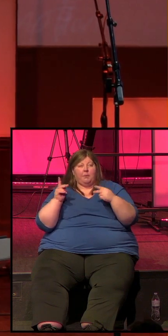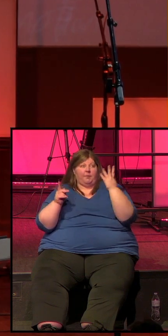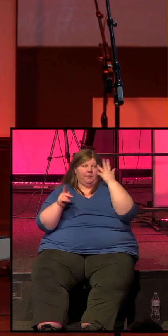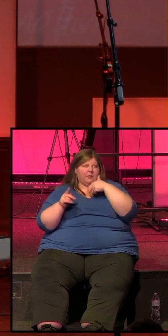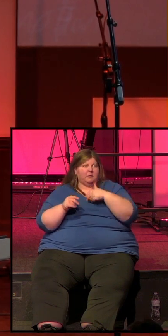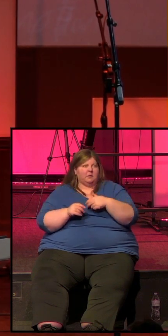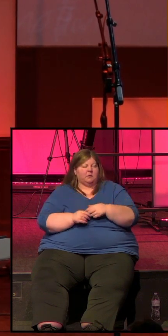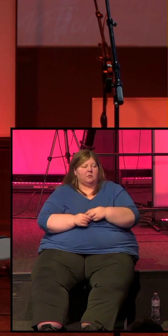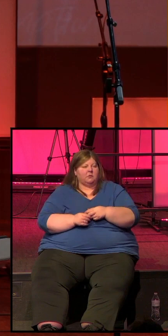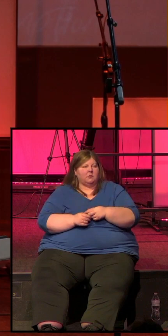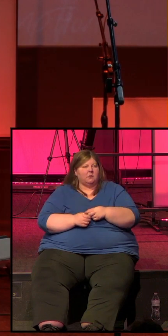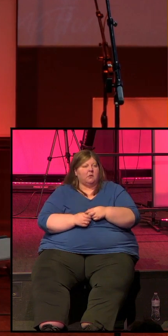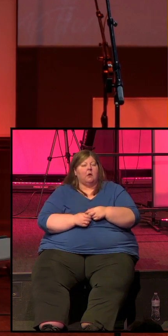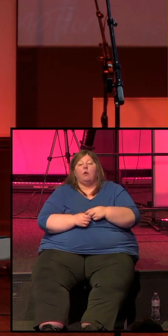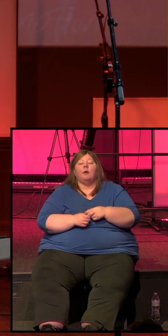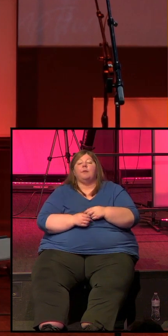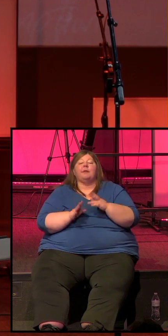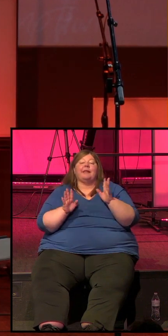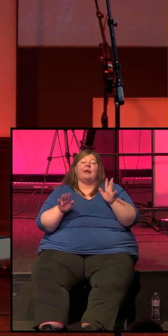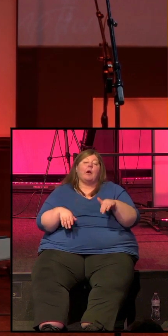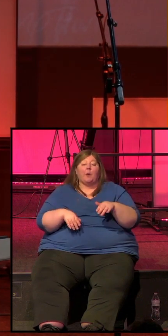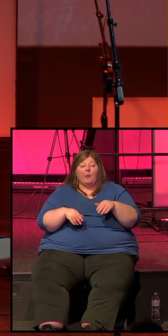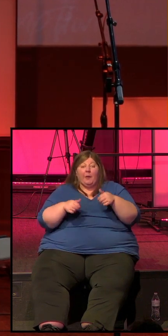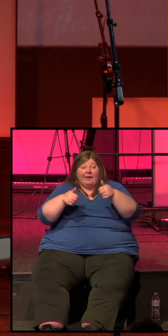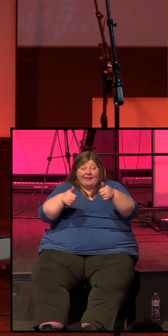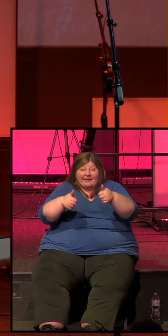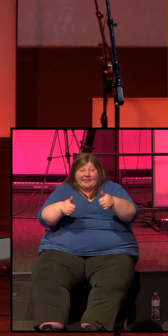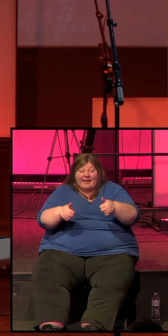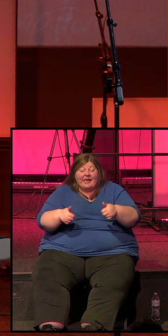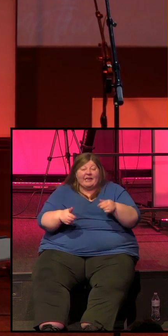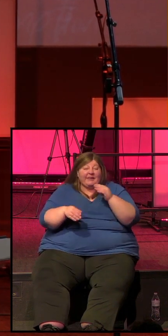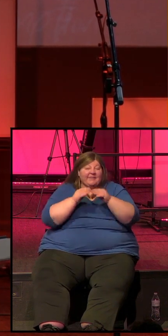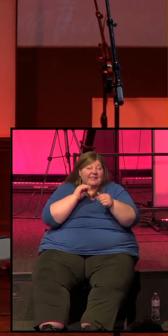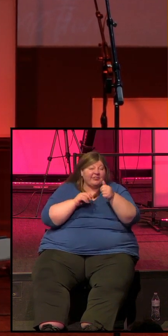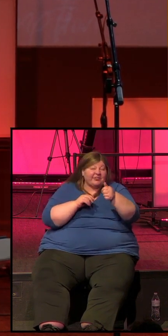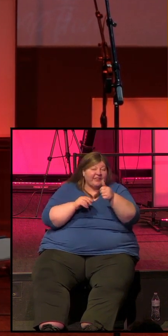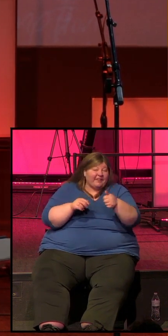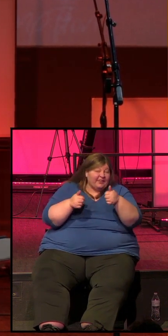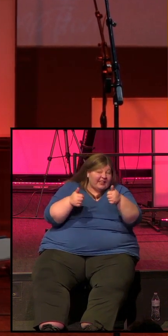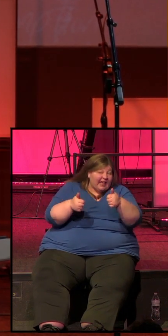We toss a book or we toss a manual or we toss something. And we say, here, fix yourself.